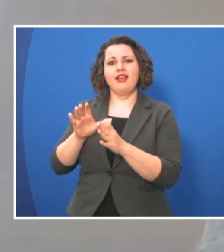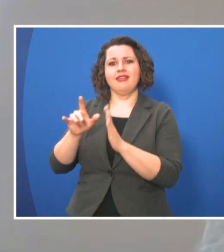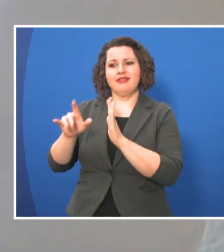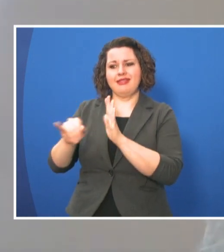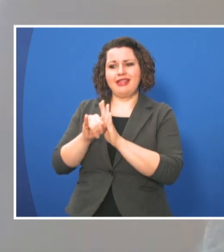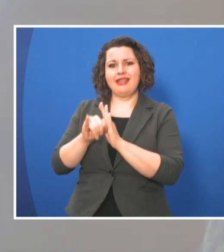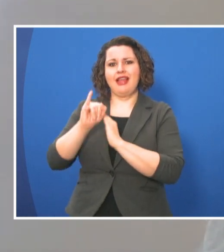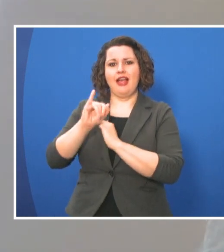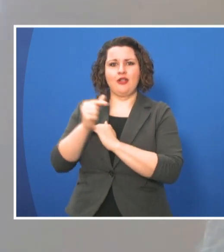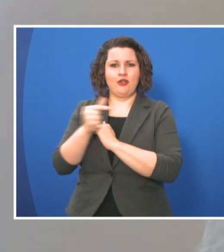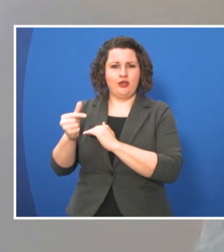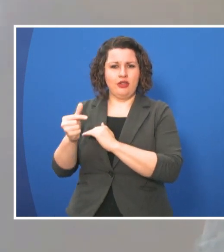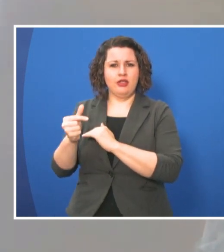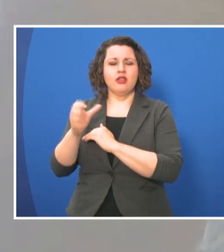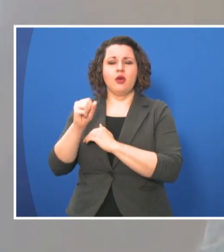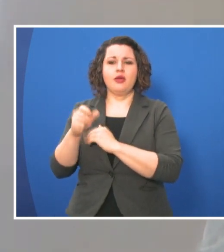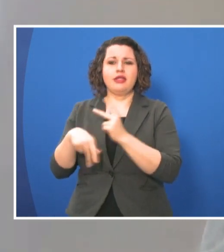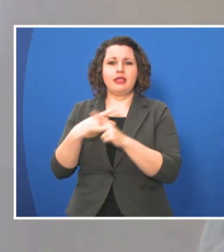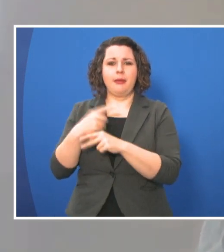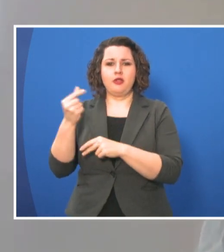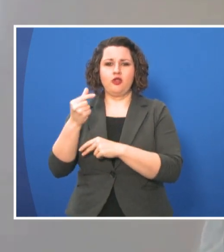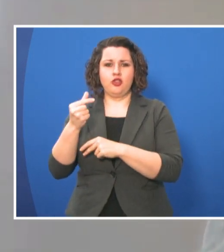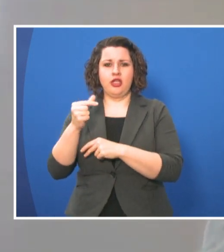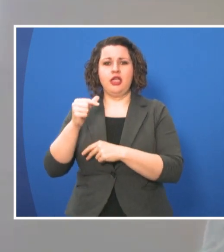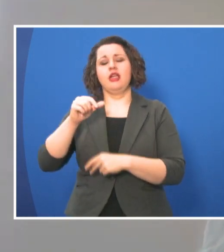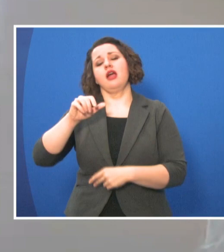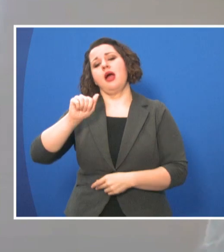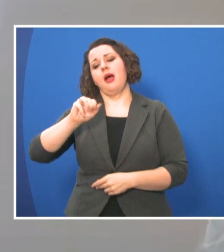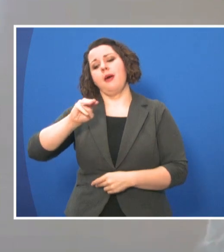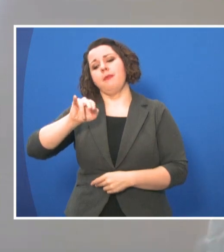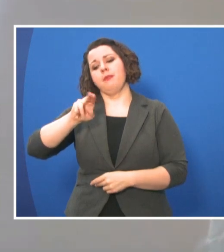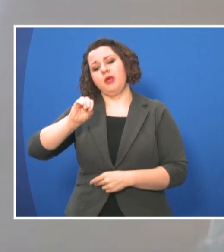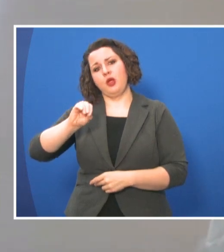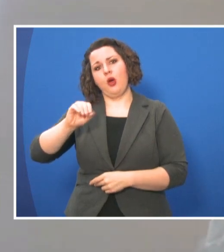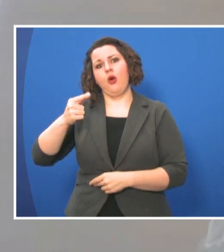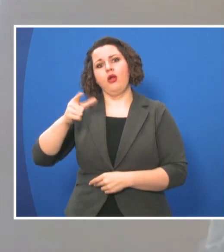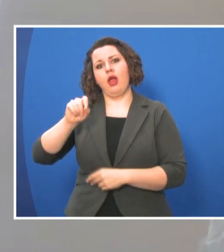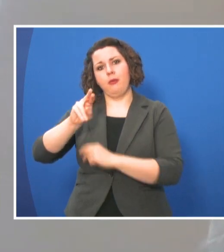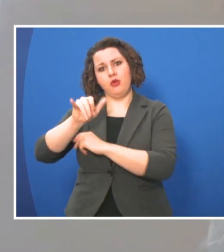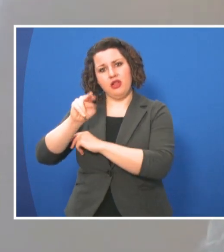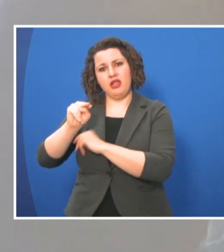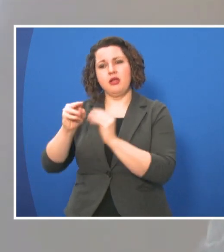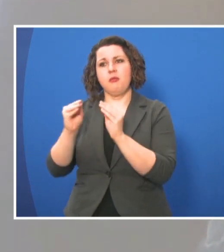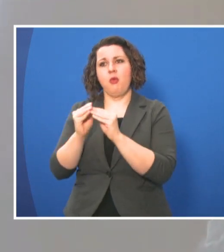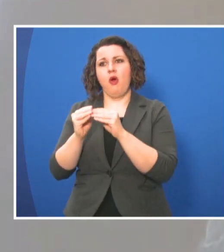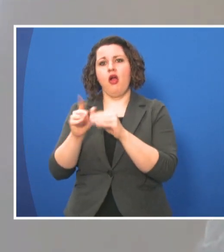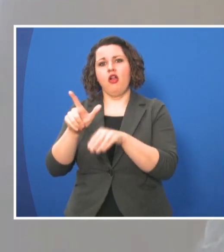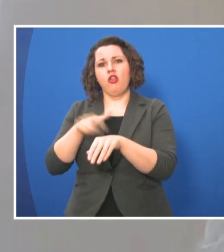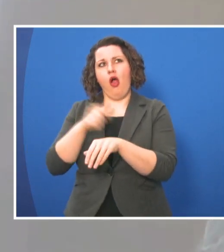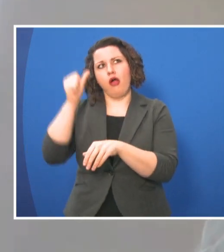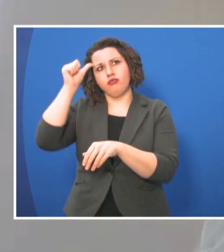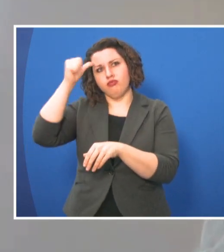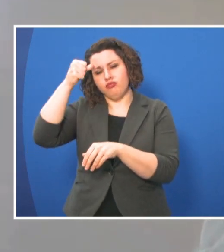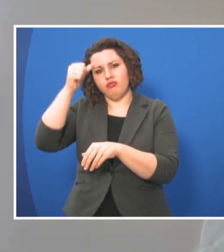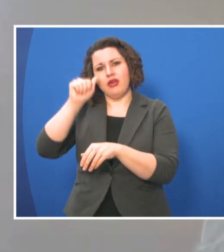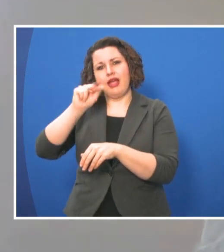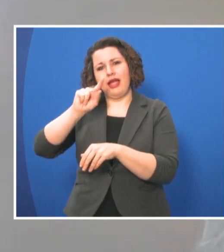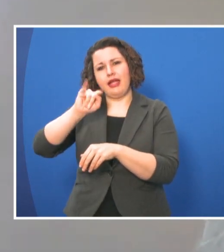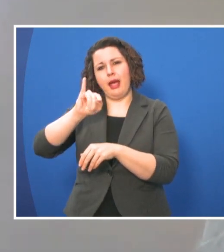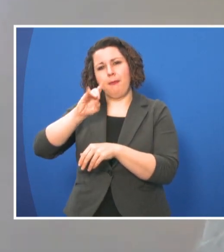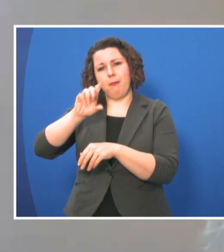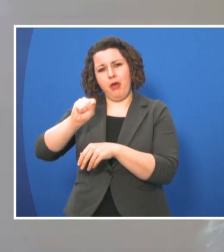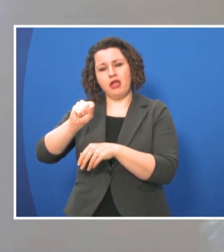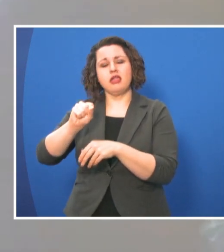IgG. So it's type G immunoglobulin, which is that longer-lasting memory type of antibody that I